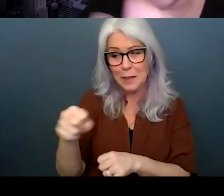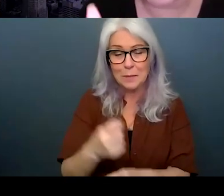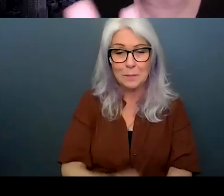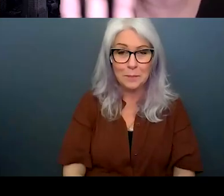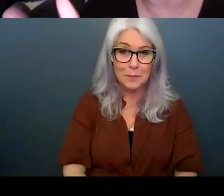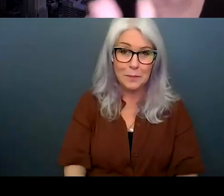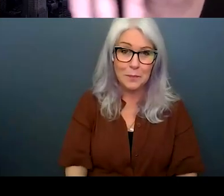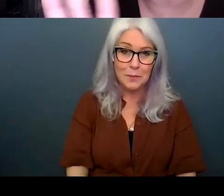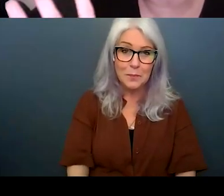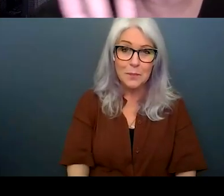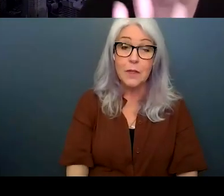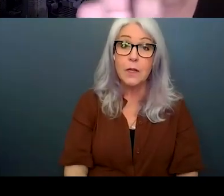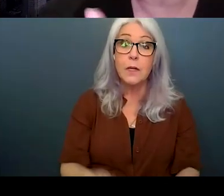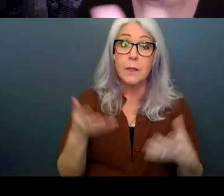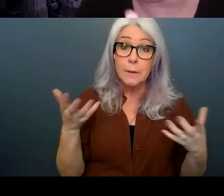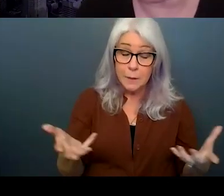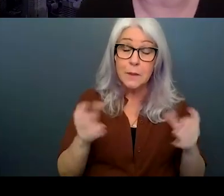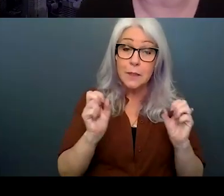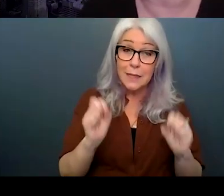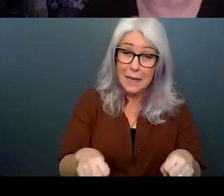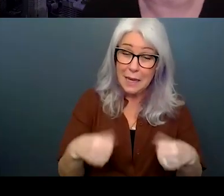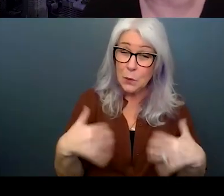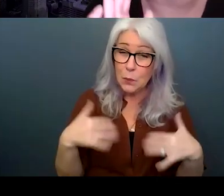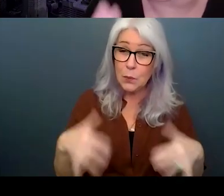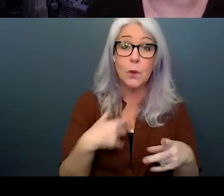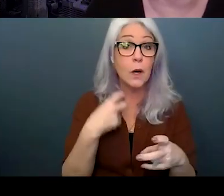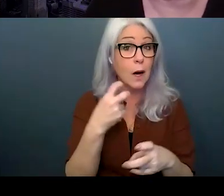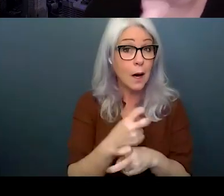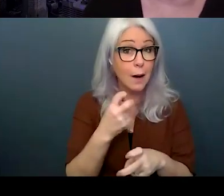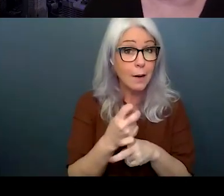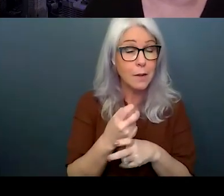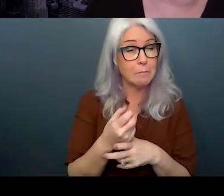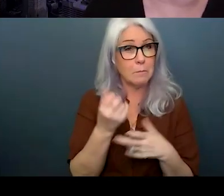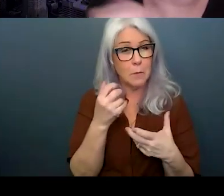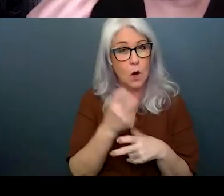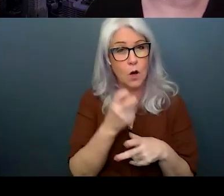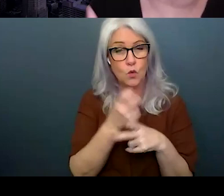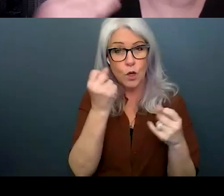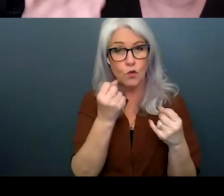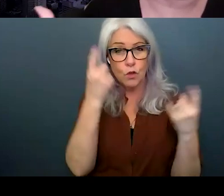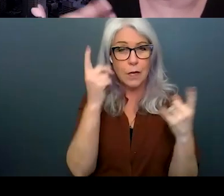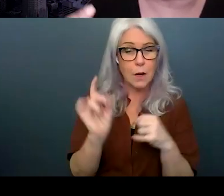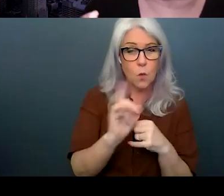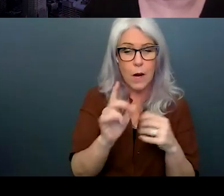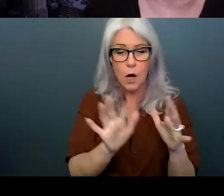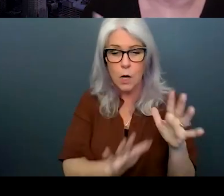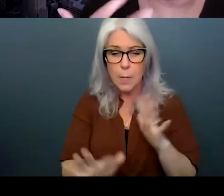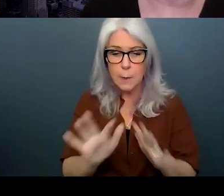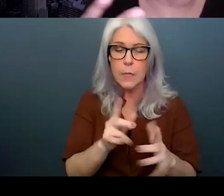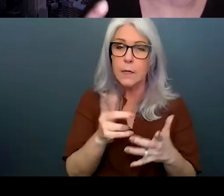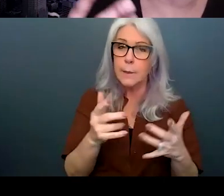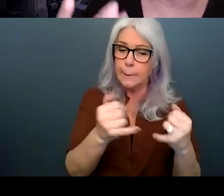So clearly, this is something that can be difficult. It's hard to know the line. And so it's something that takes